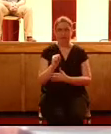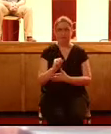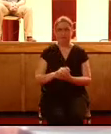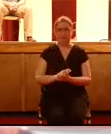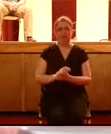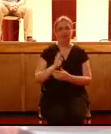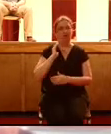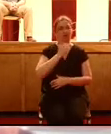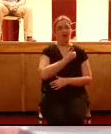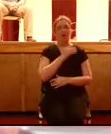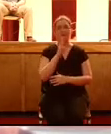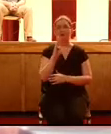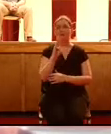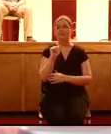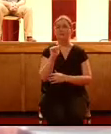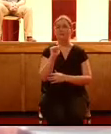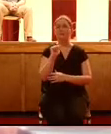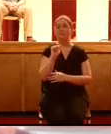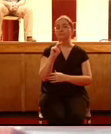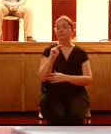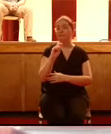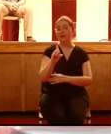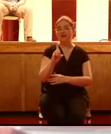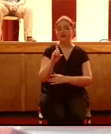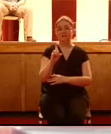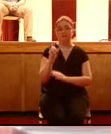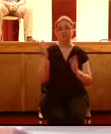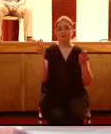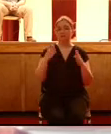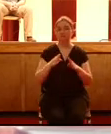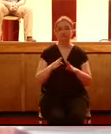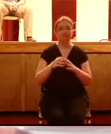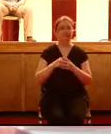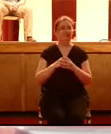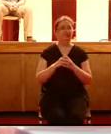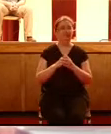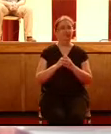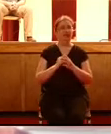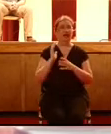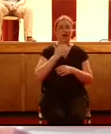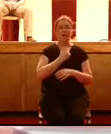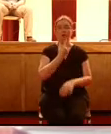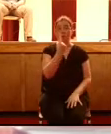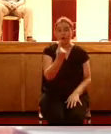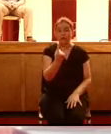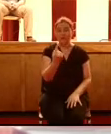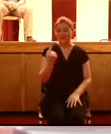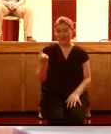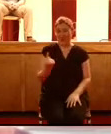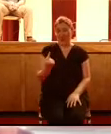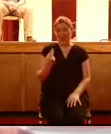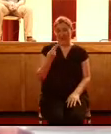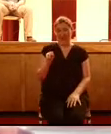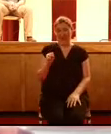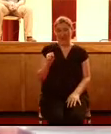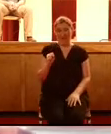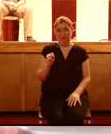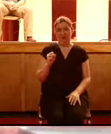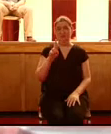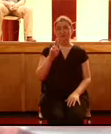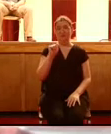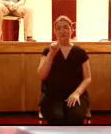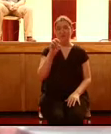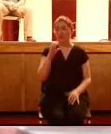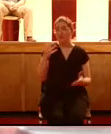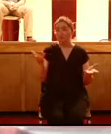turnover rate created a revolving door for teachers and staff. Our one and only high school was rated as a D by the Department of